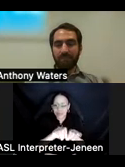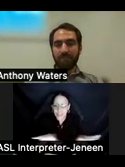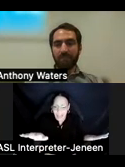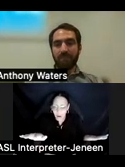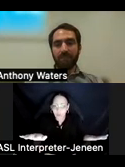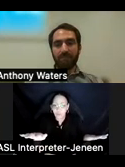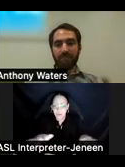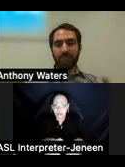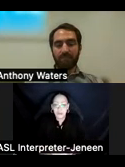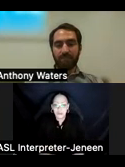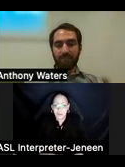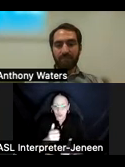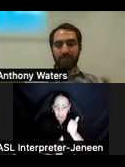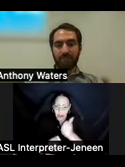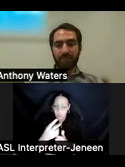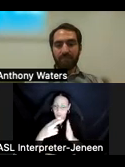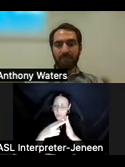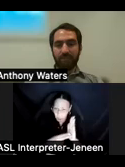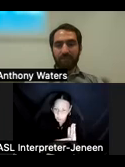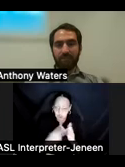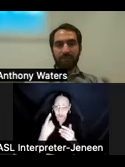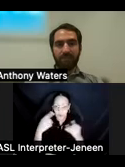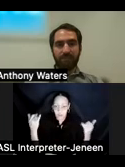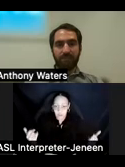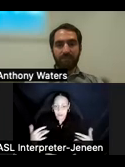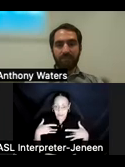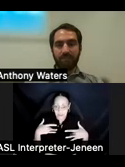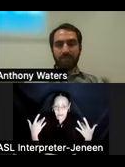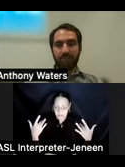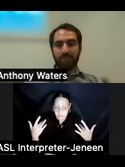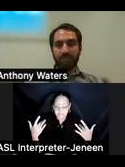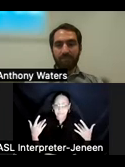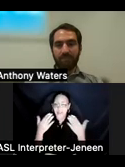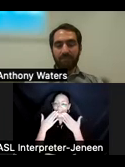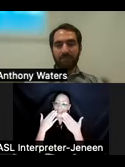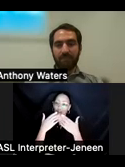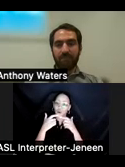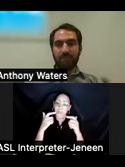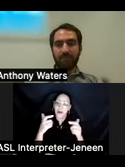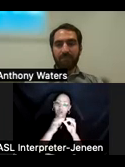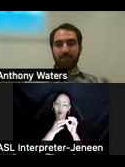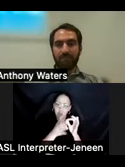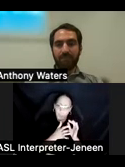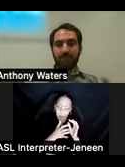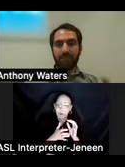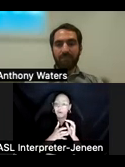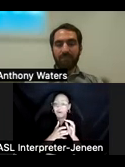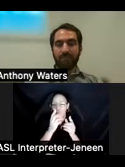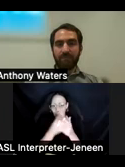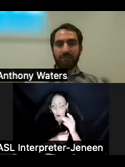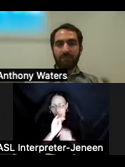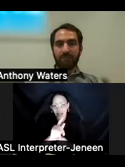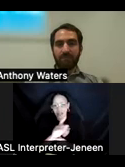to everyone who registered for this event. Thank you so much to our interpreters, both ASL